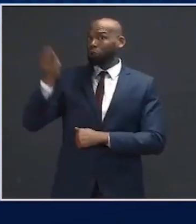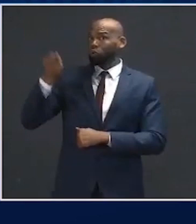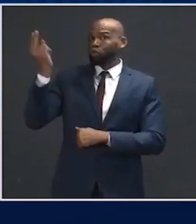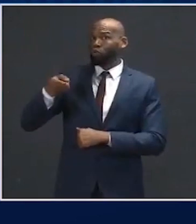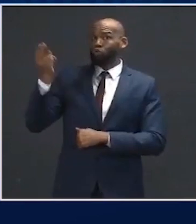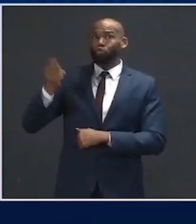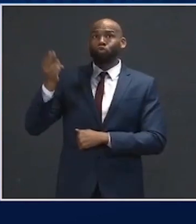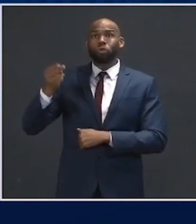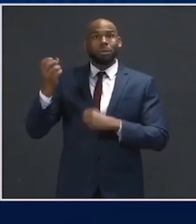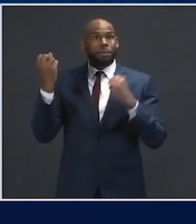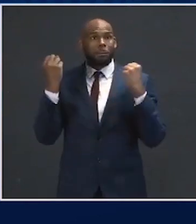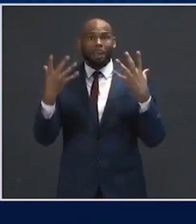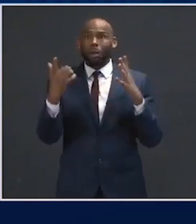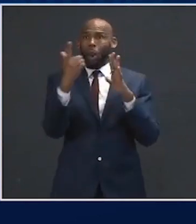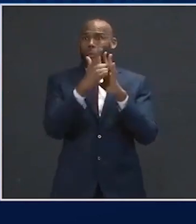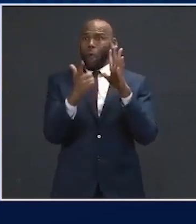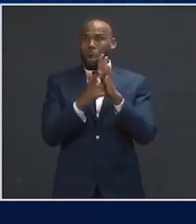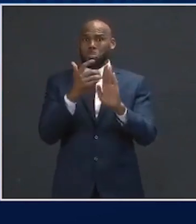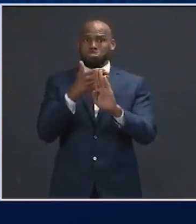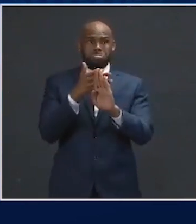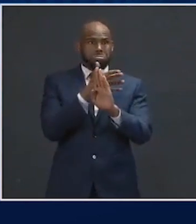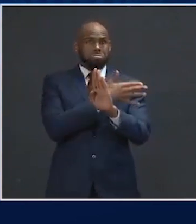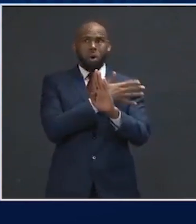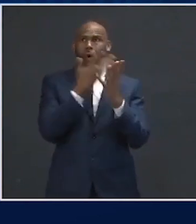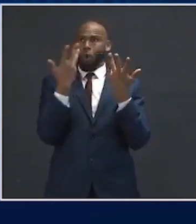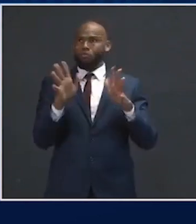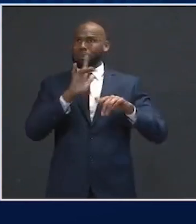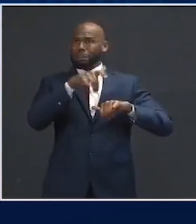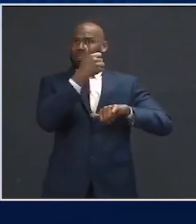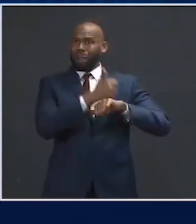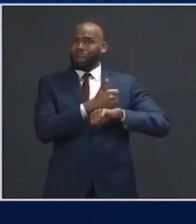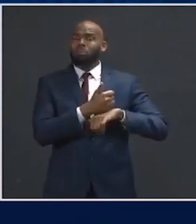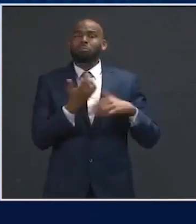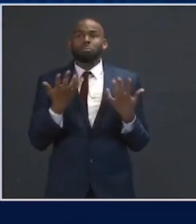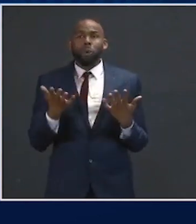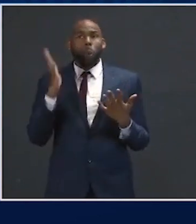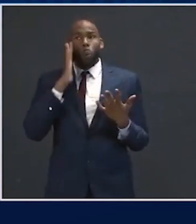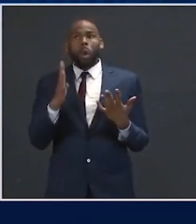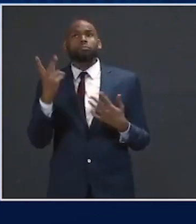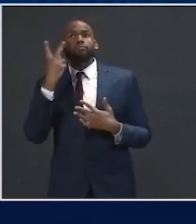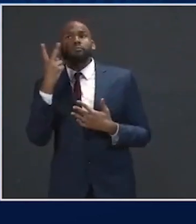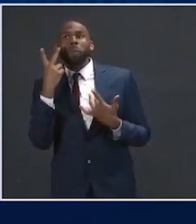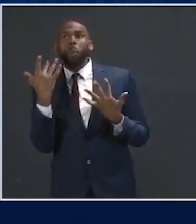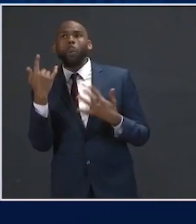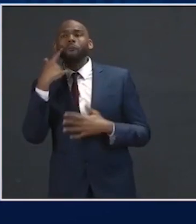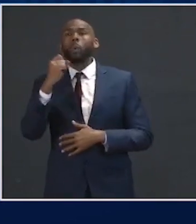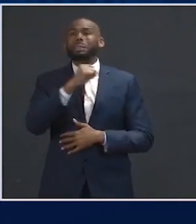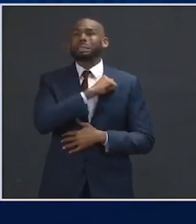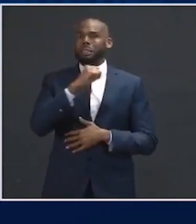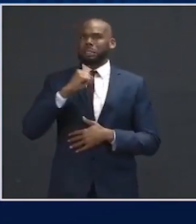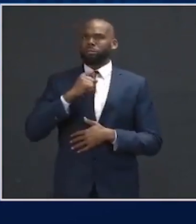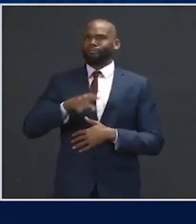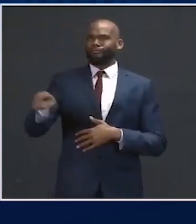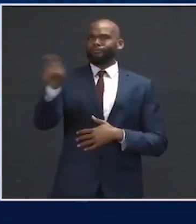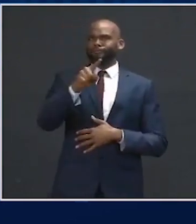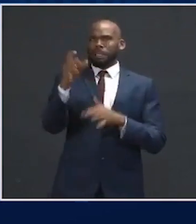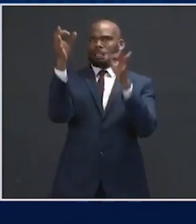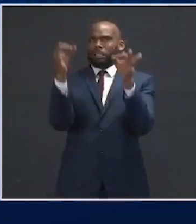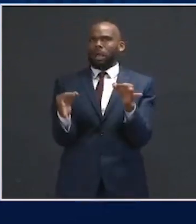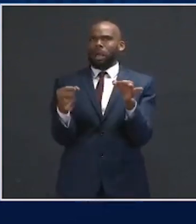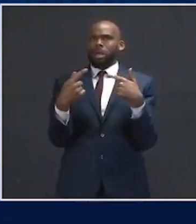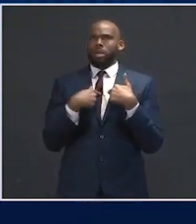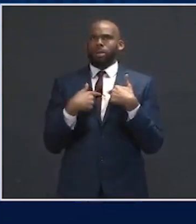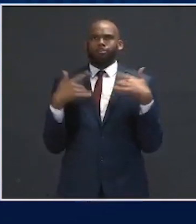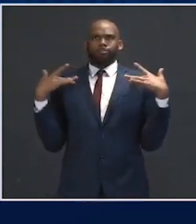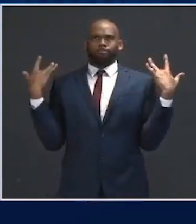many laws predetermine, and he is going to wait for the Senate to determine the outcome of this. But, his